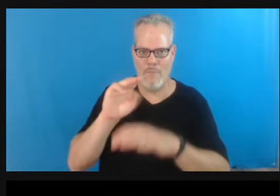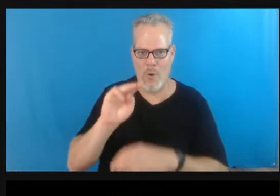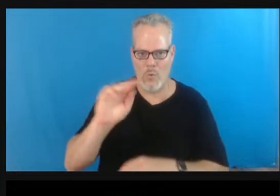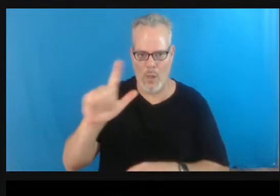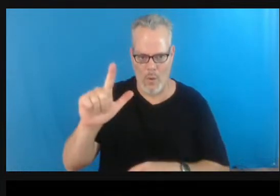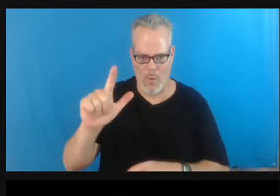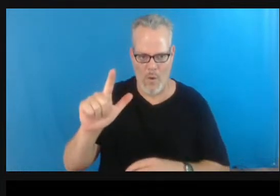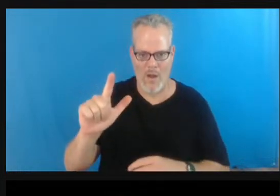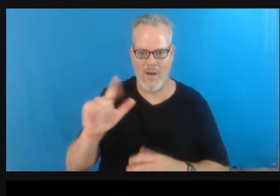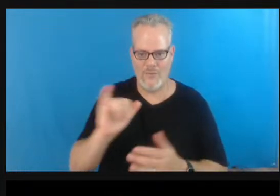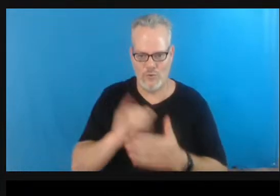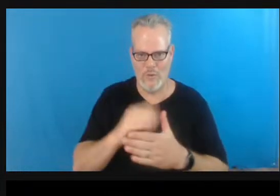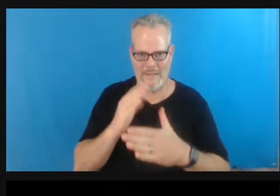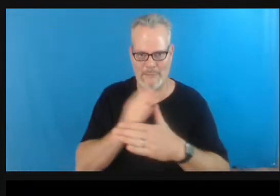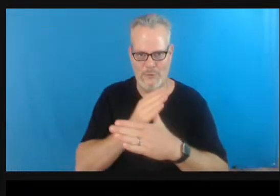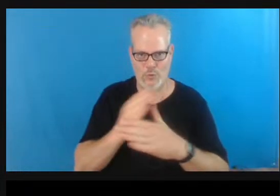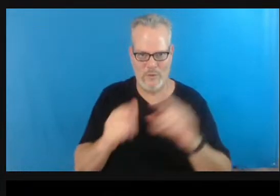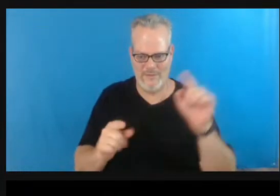Loa and Kīlauea.